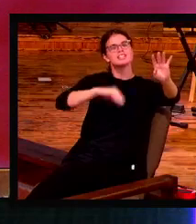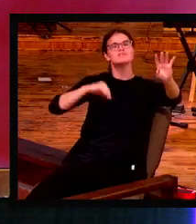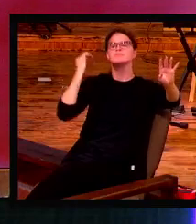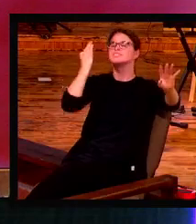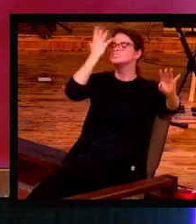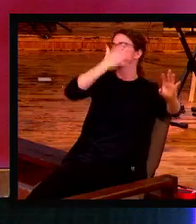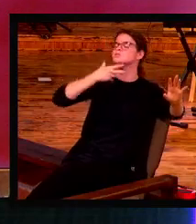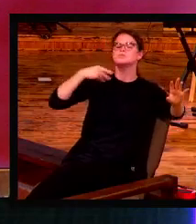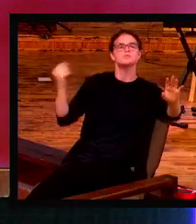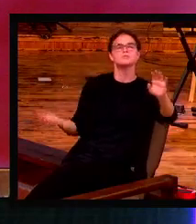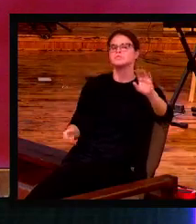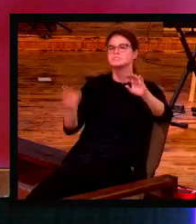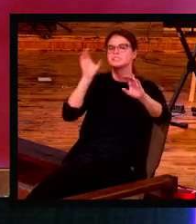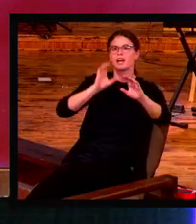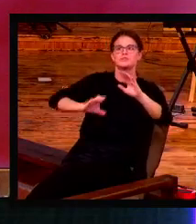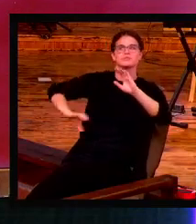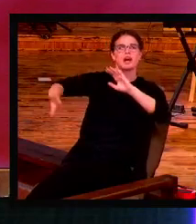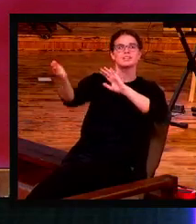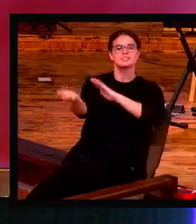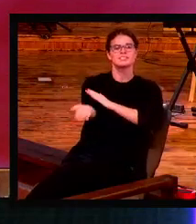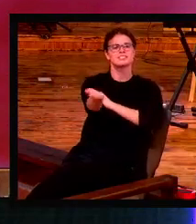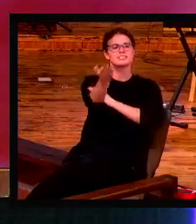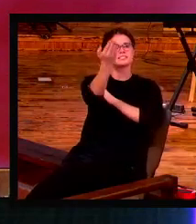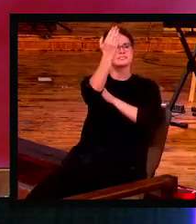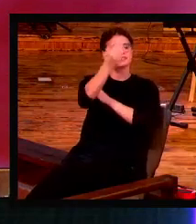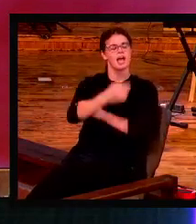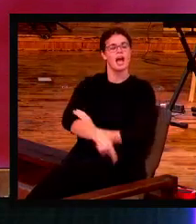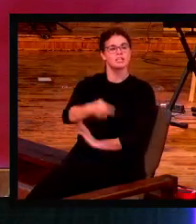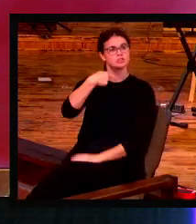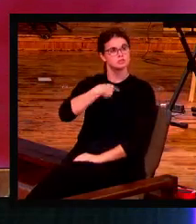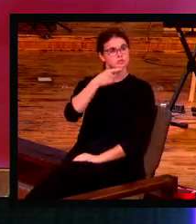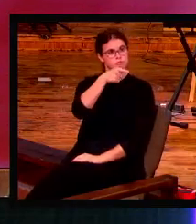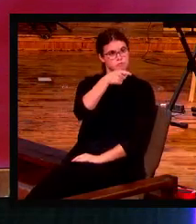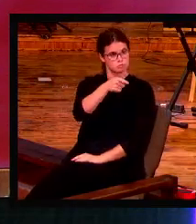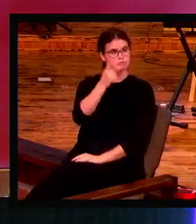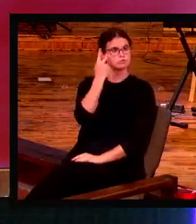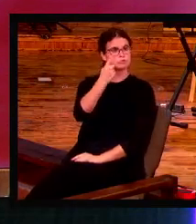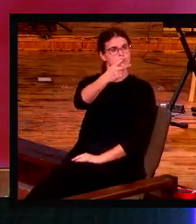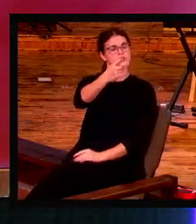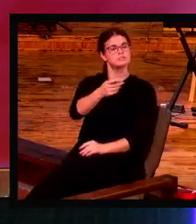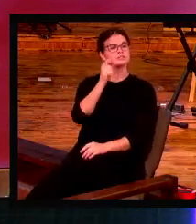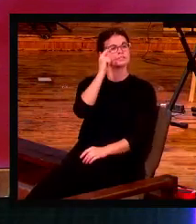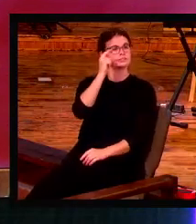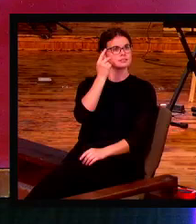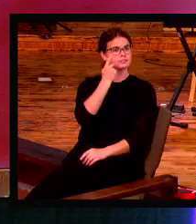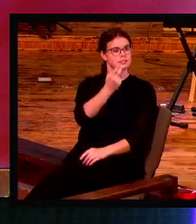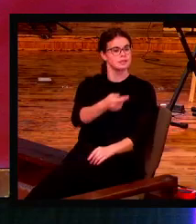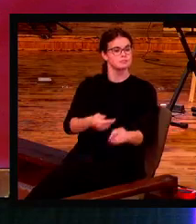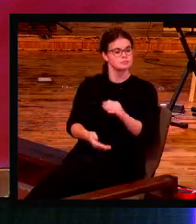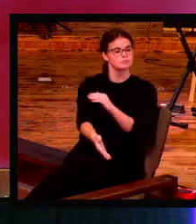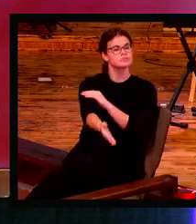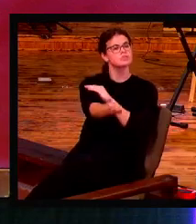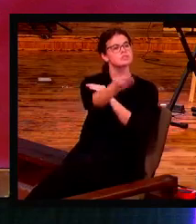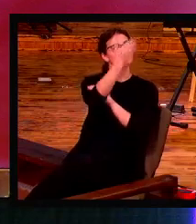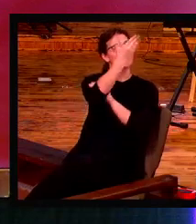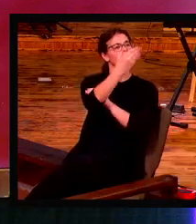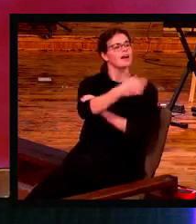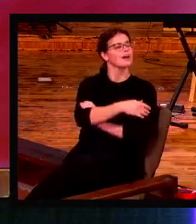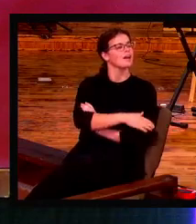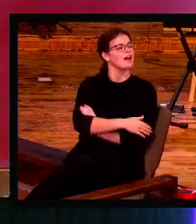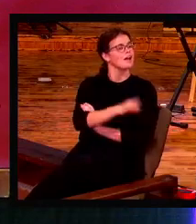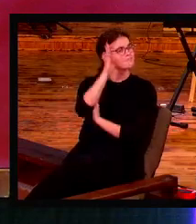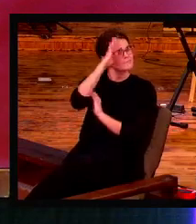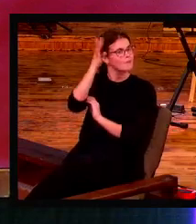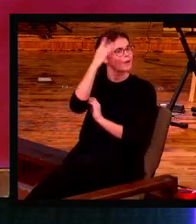right above the crest. And as you look and you see that beautiful sun, I want you to imagine that you're wearing a hat. It'd be the hat you have on right